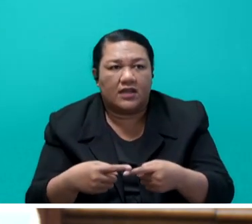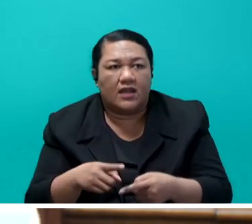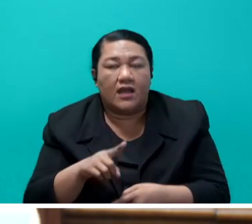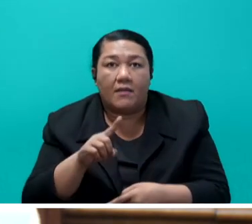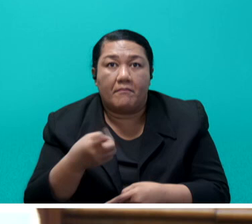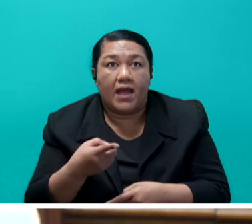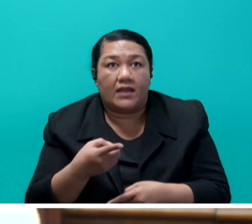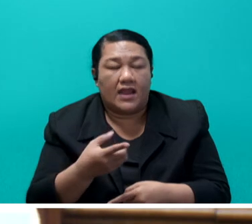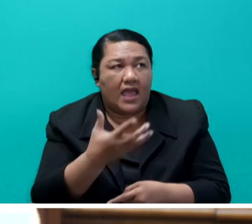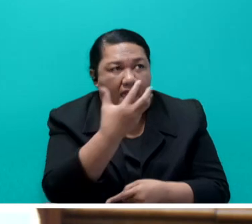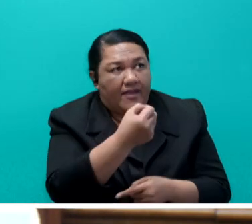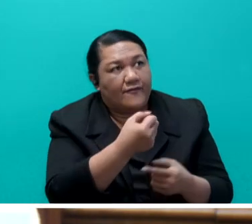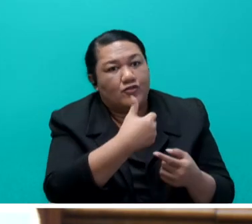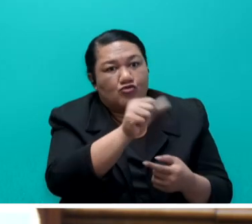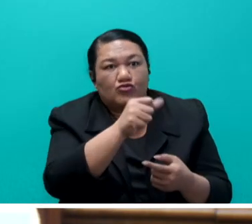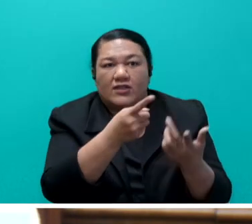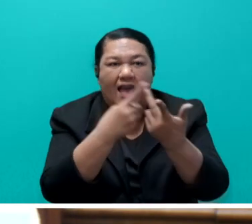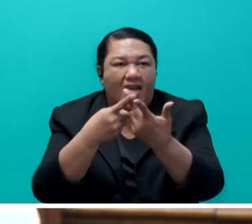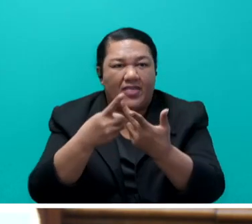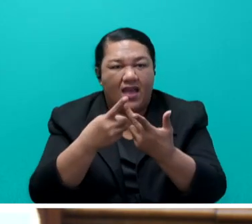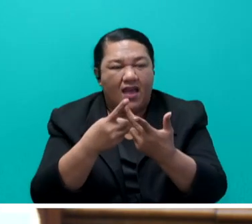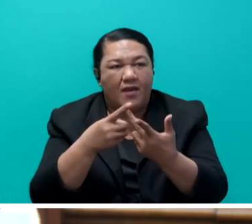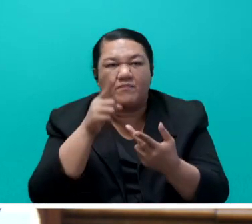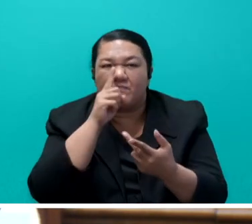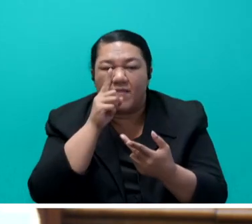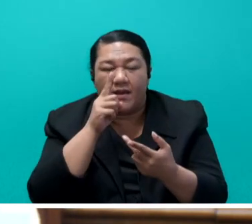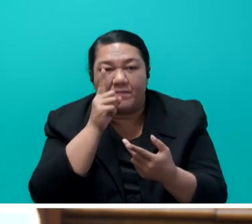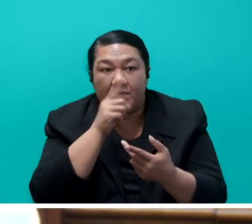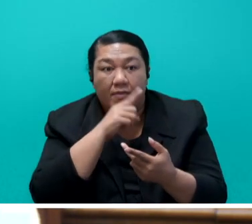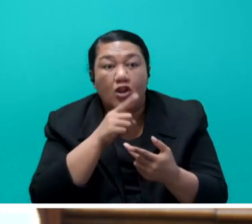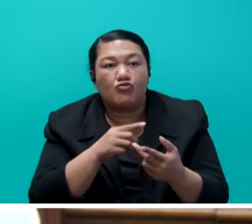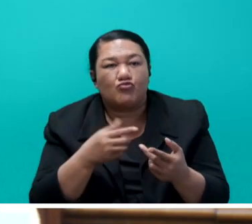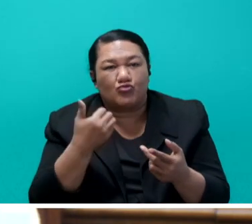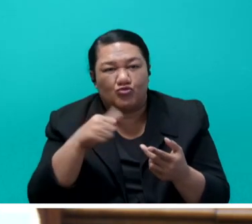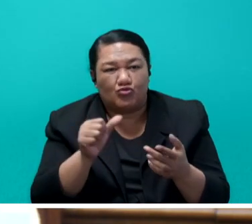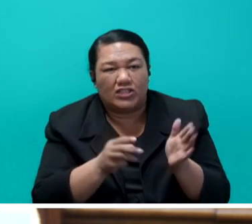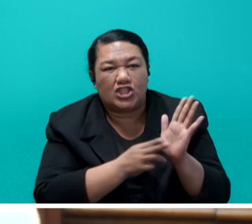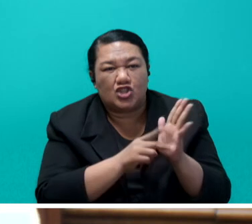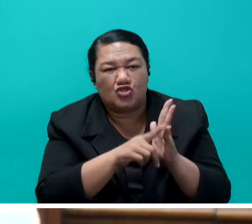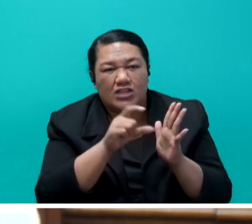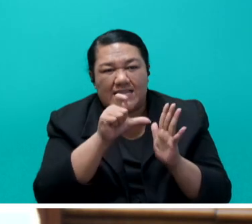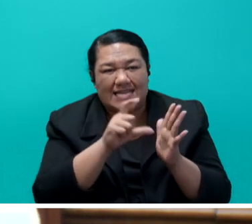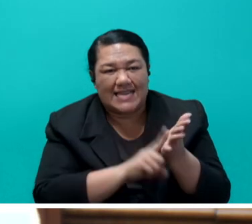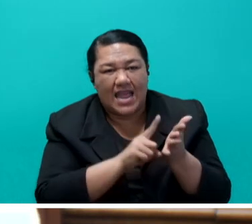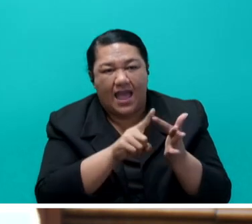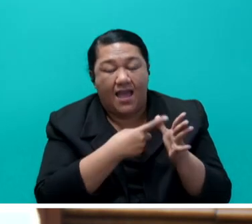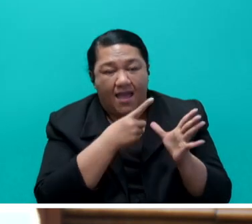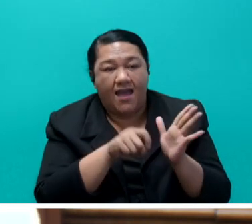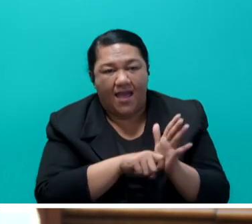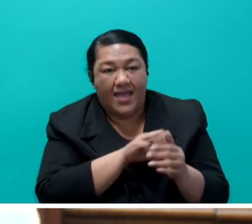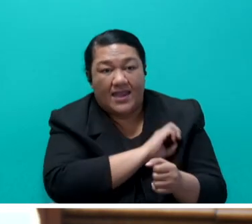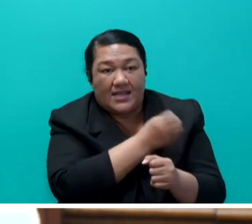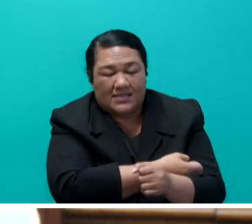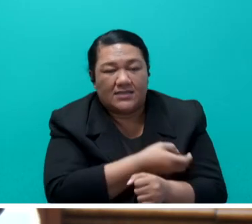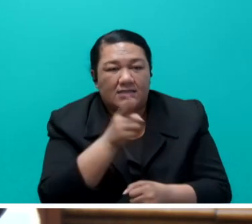globally. In its recent report, Mr. Speaker, sir, the IAEA confirmed that the controlled